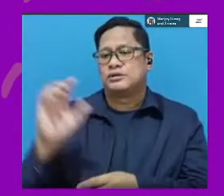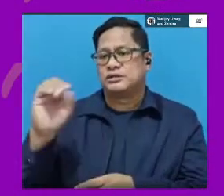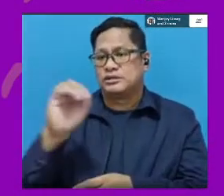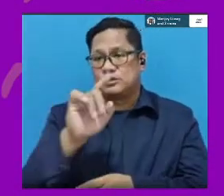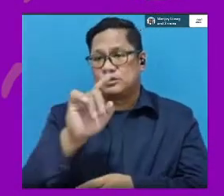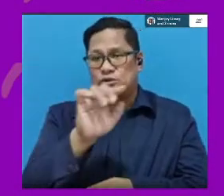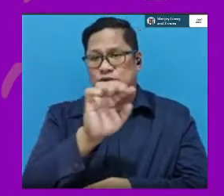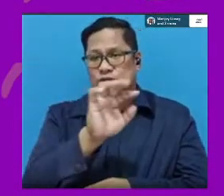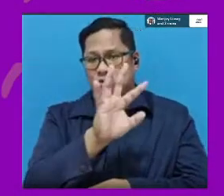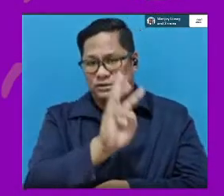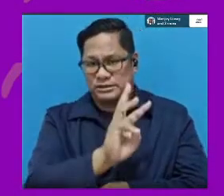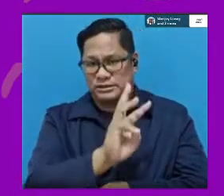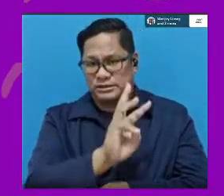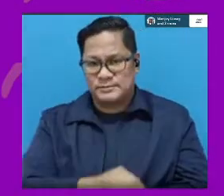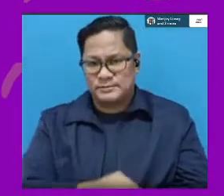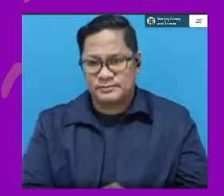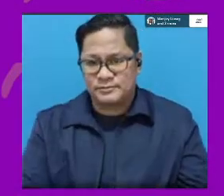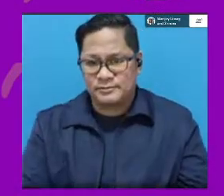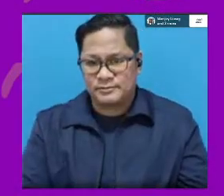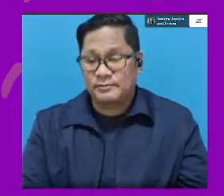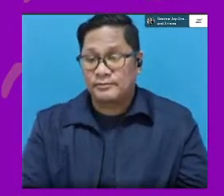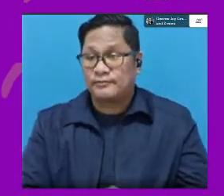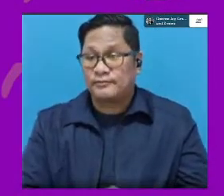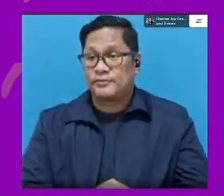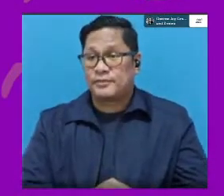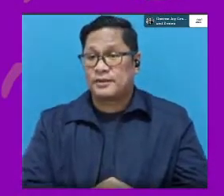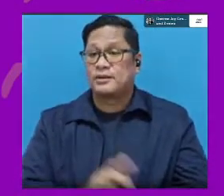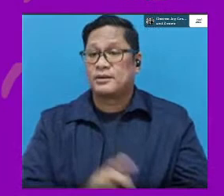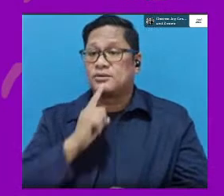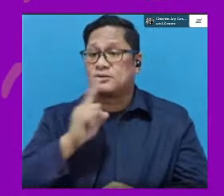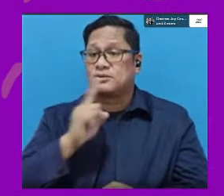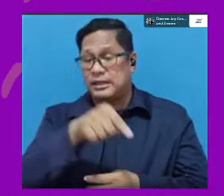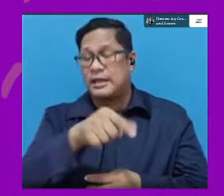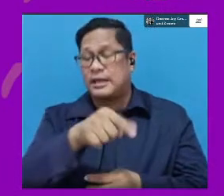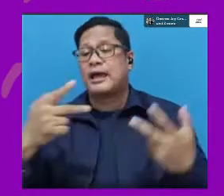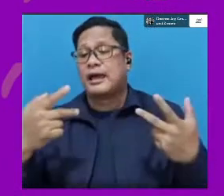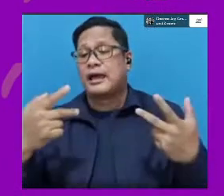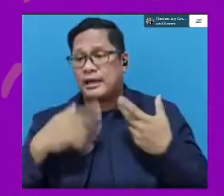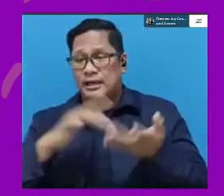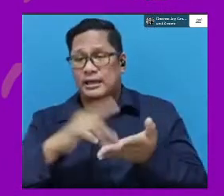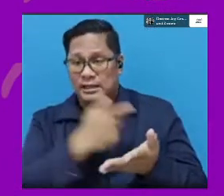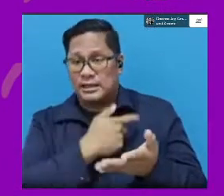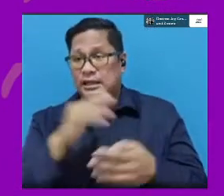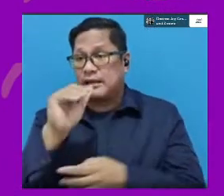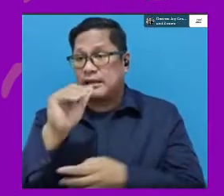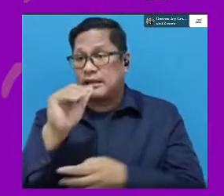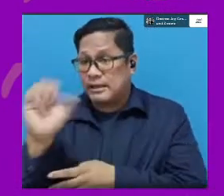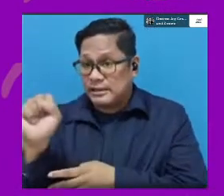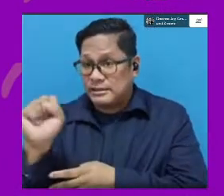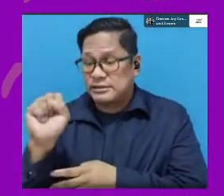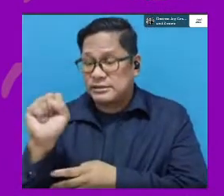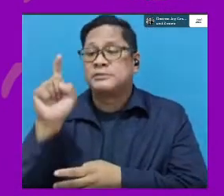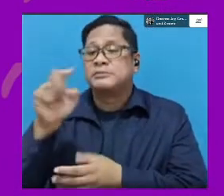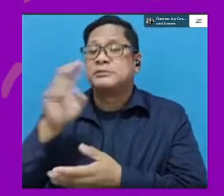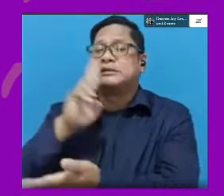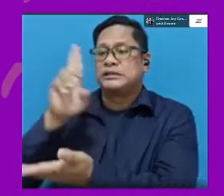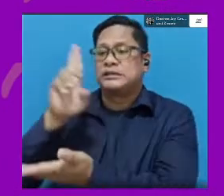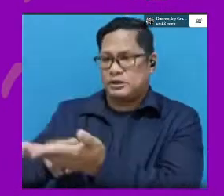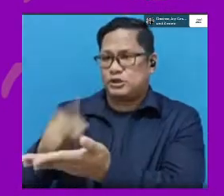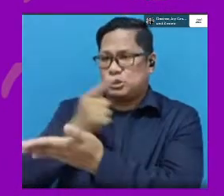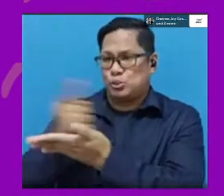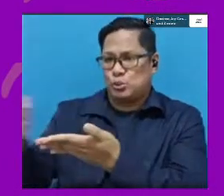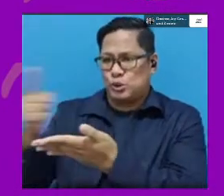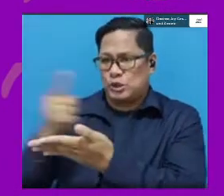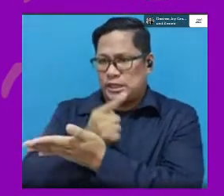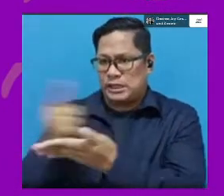2016-0006. So the minor adverse events following immunization cases are to be reported weekly. And the